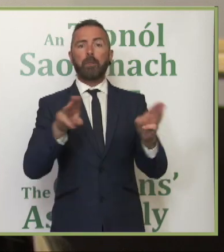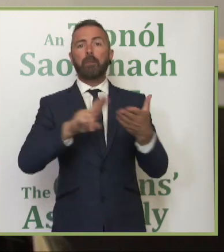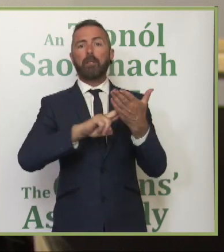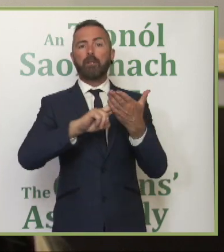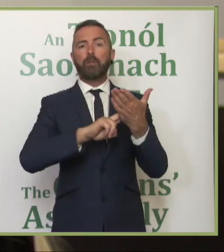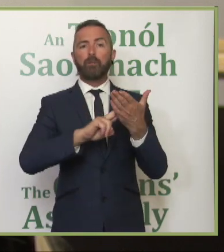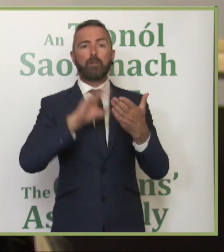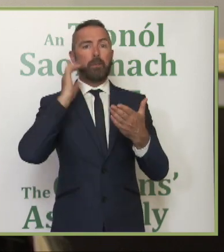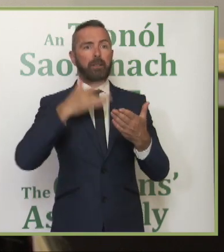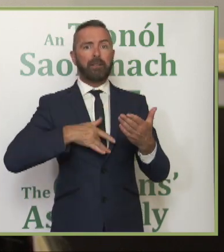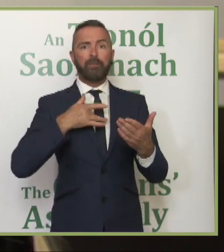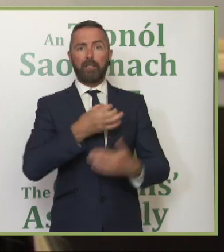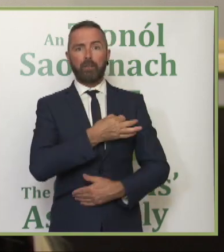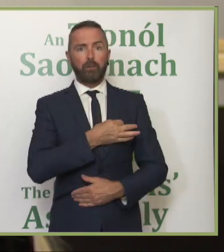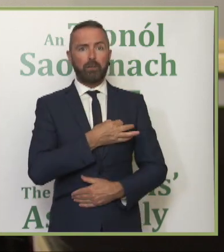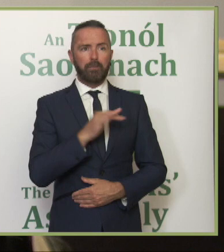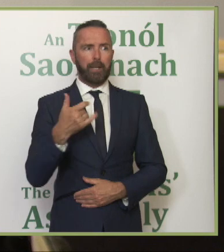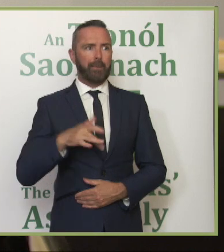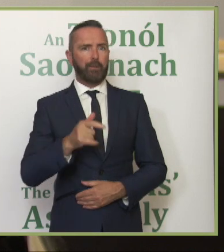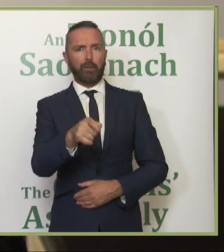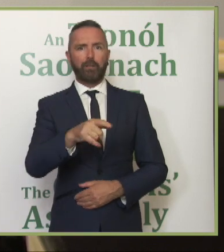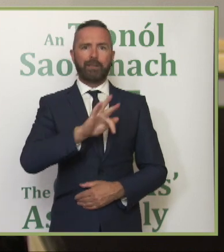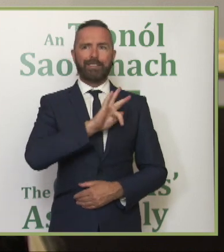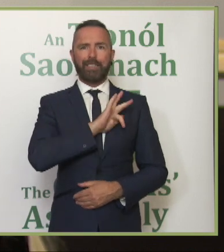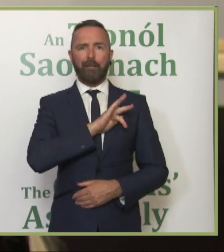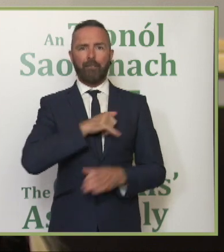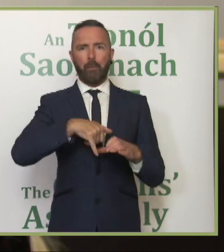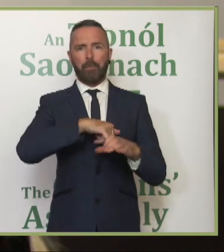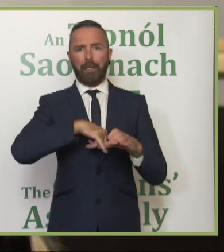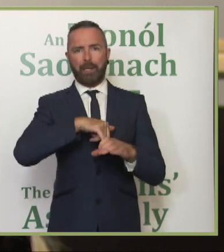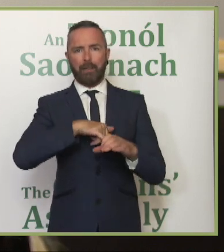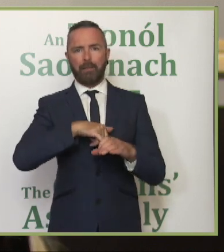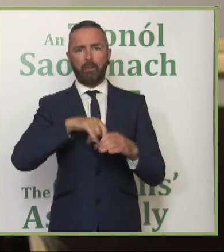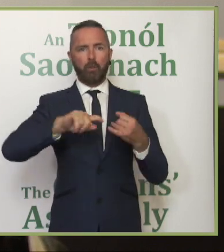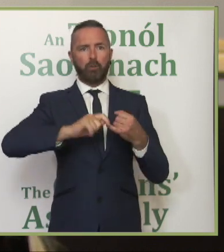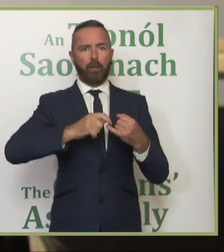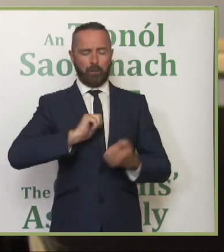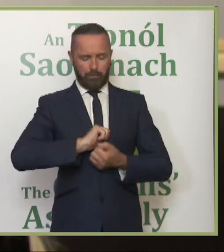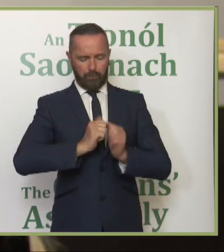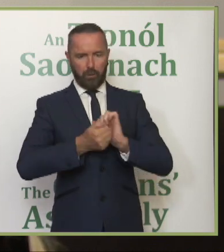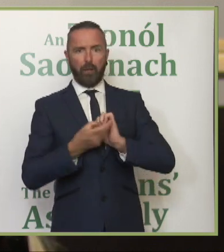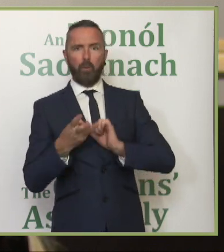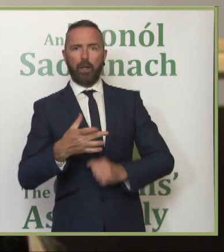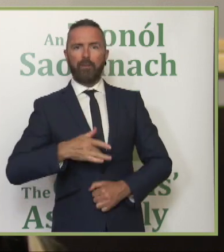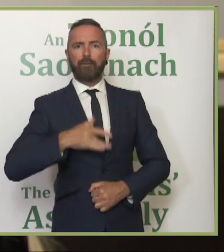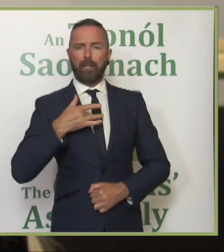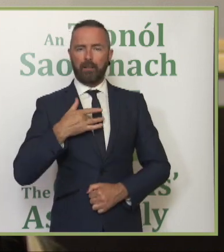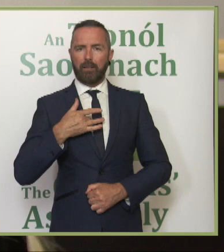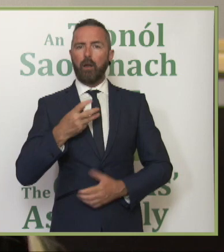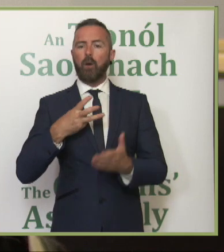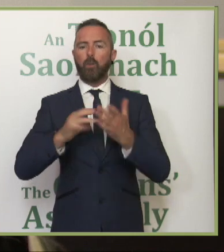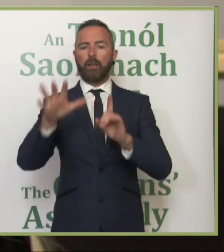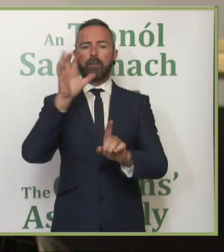feel good, they might be self-medicating, they're trying to feel a different way. When you identify whatever that benefit